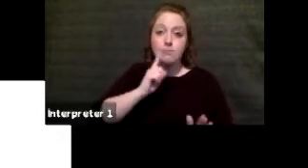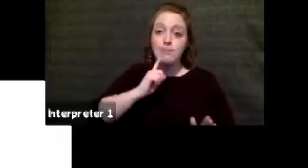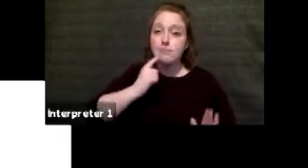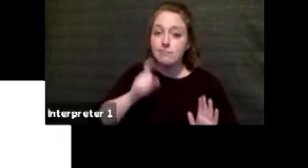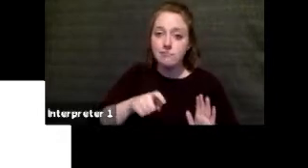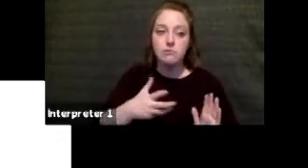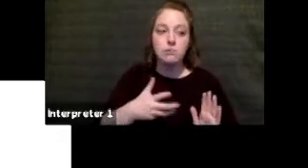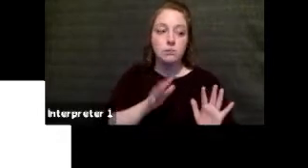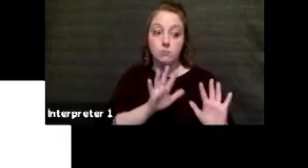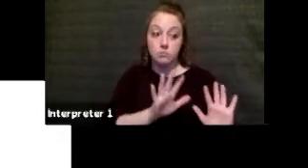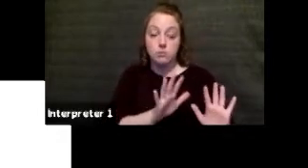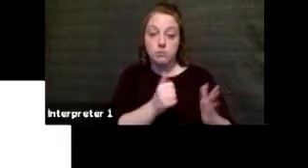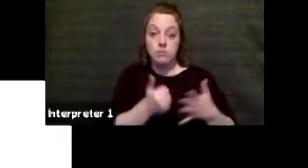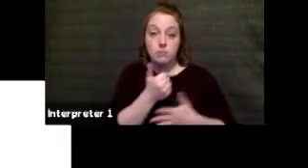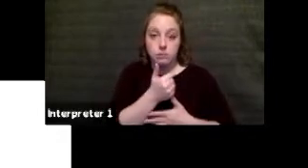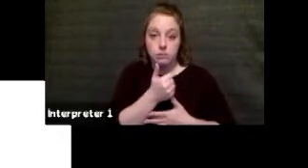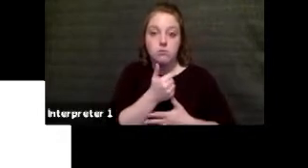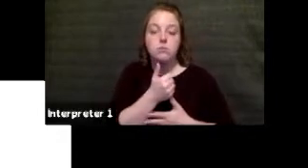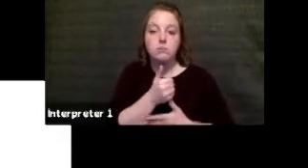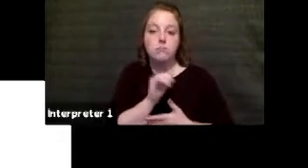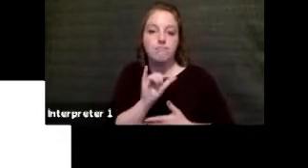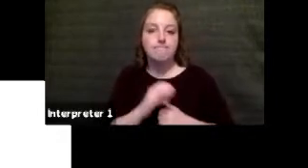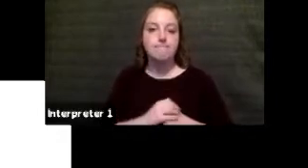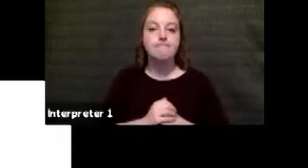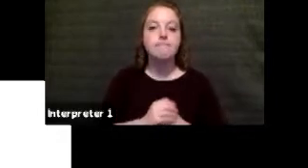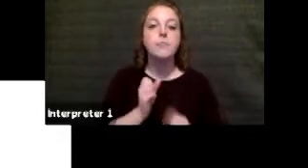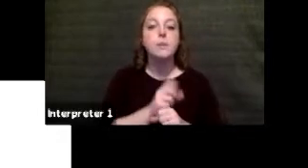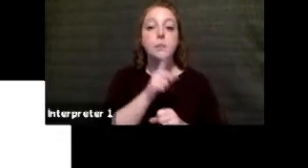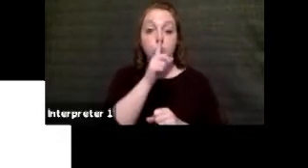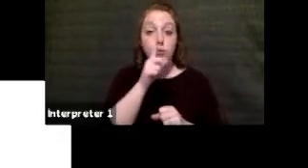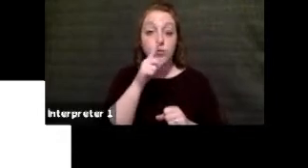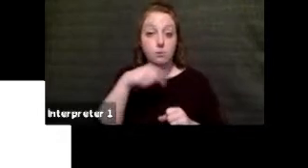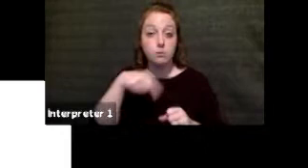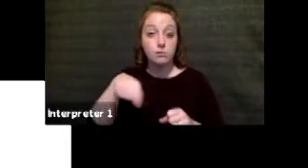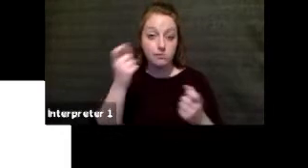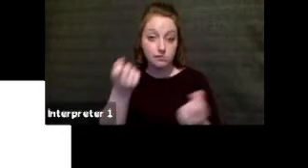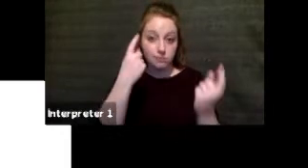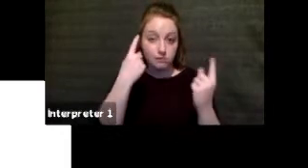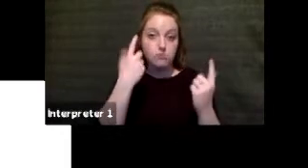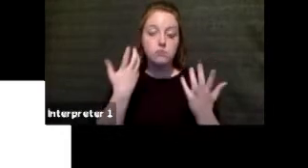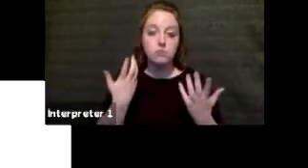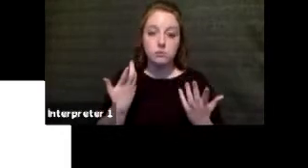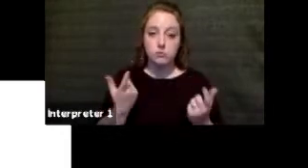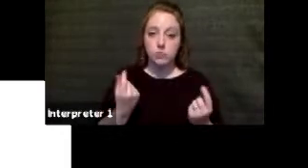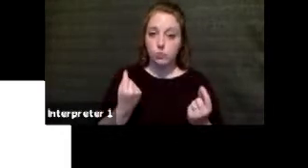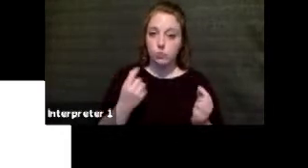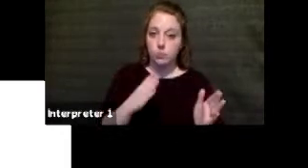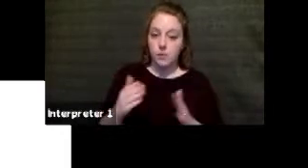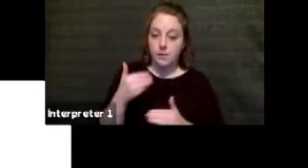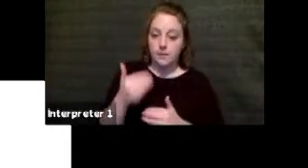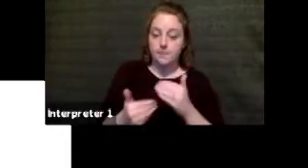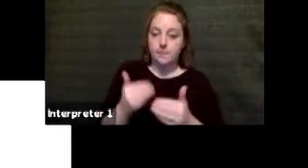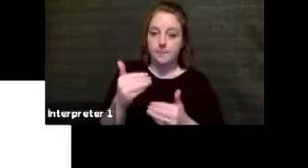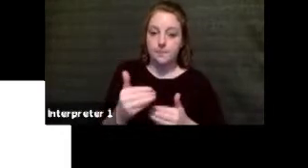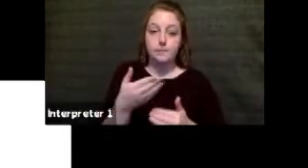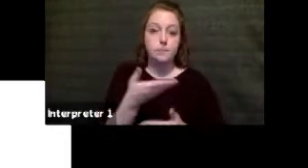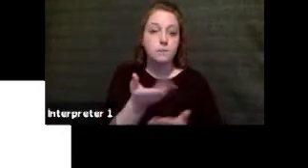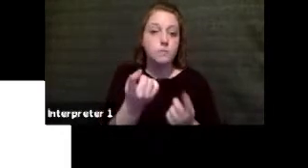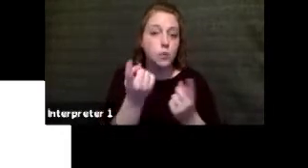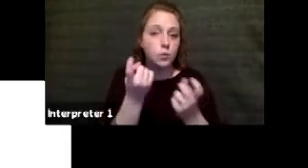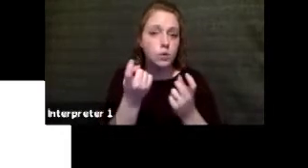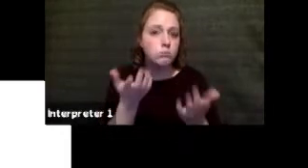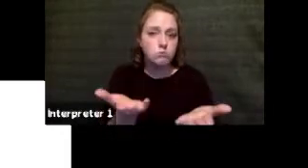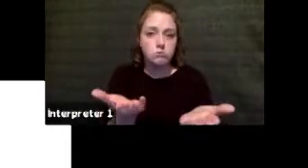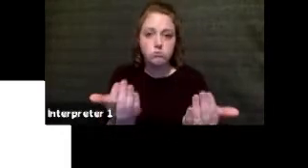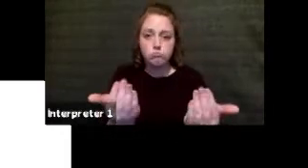So again, we want to make sure that as a group, we have a collective understanding of what we're doing. Uh, and so any questions that you have, feel free to